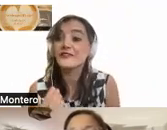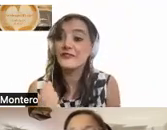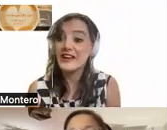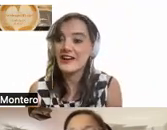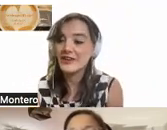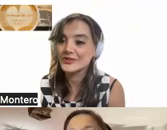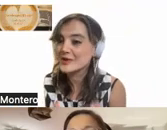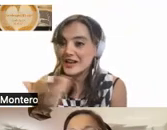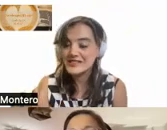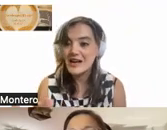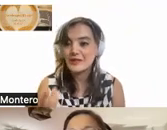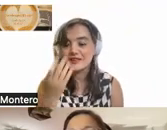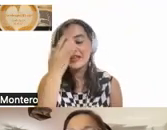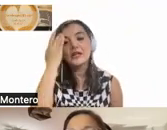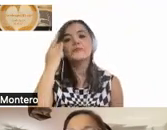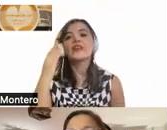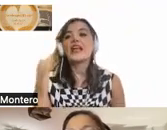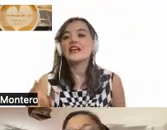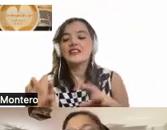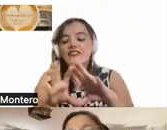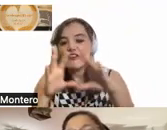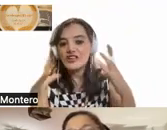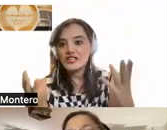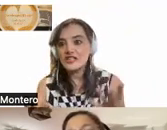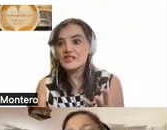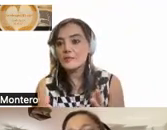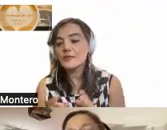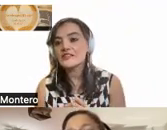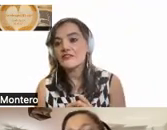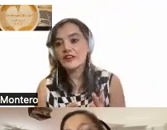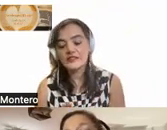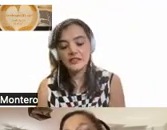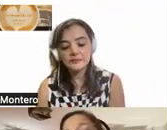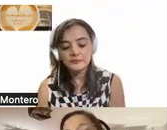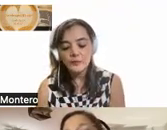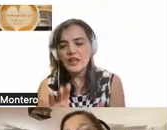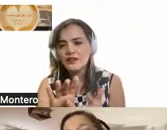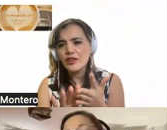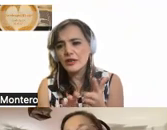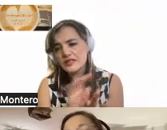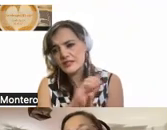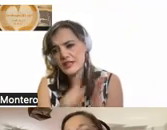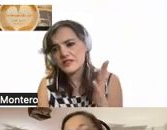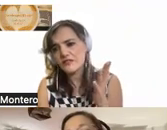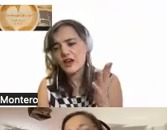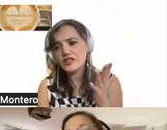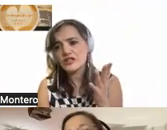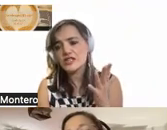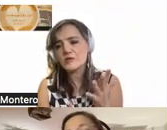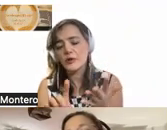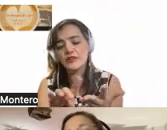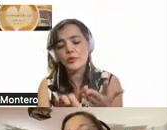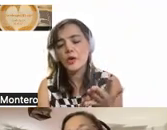you can feel better about whatever is happening. And the fascia system is affecting. There are six